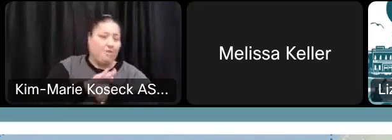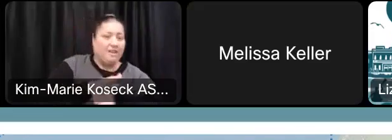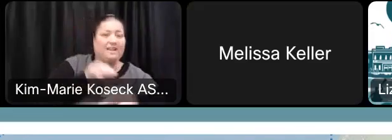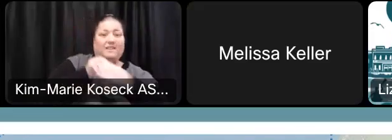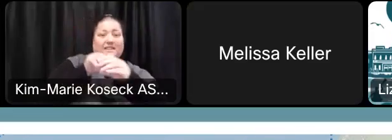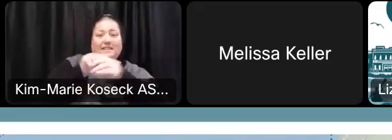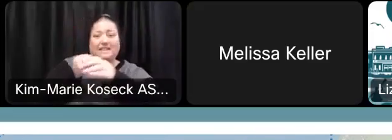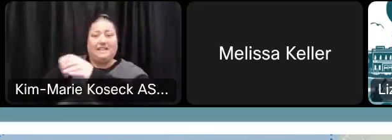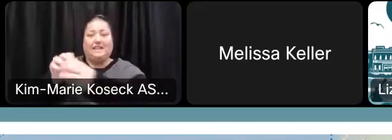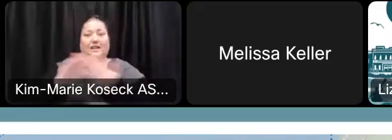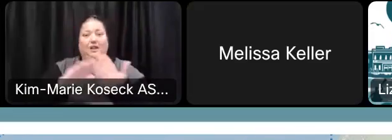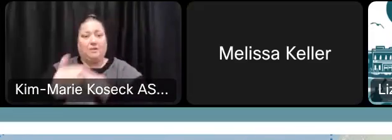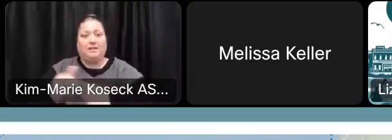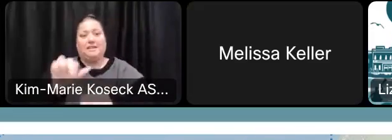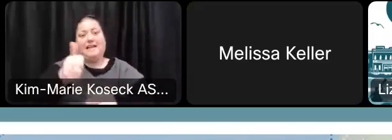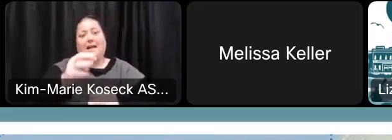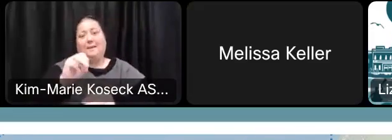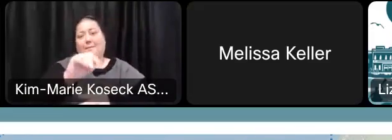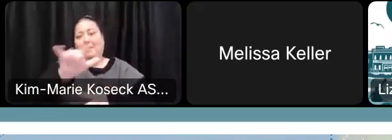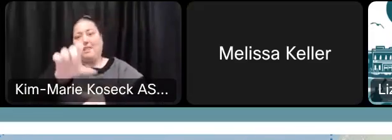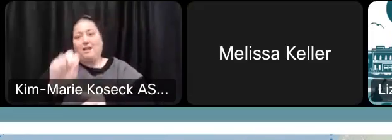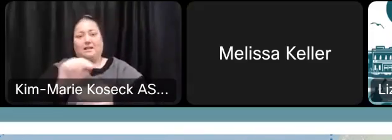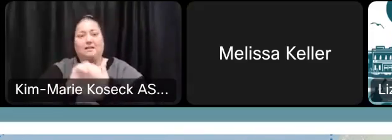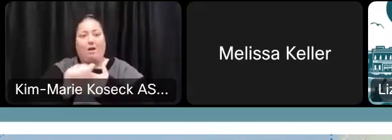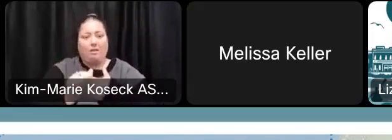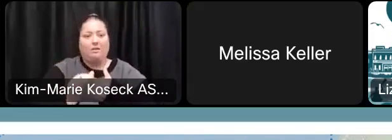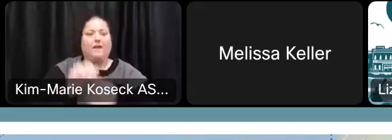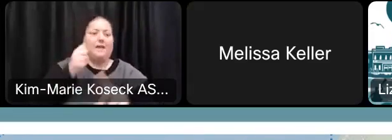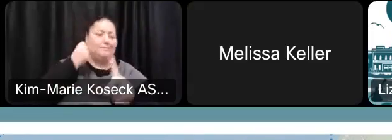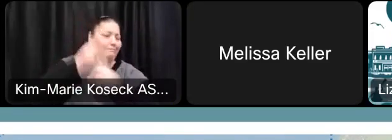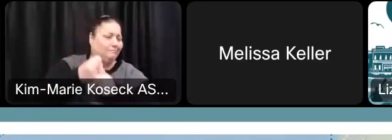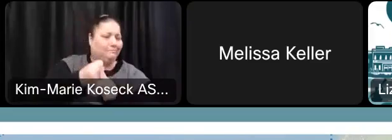community. We give them a big $10 million award, and then they're hit with extreme